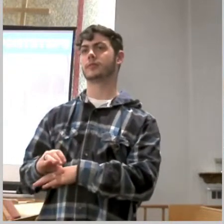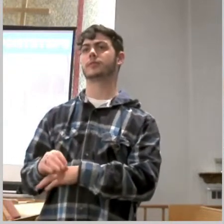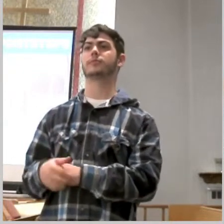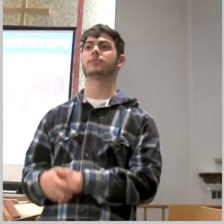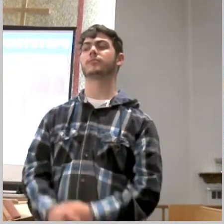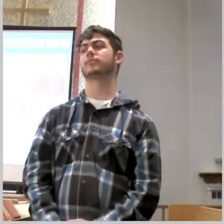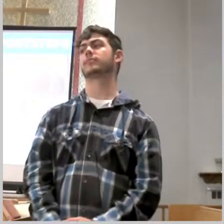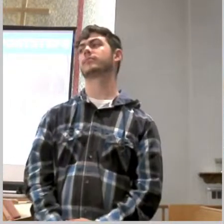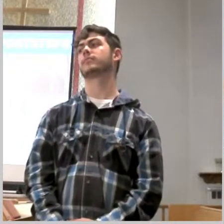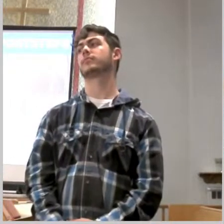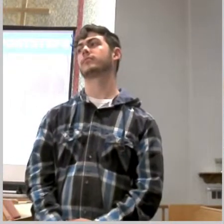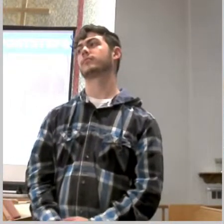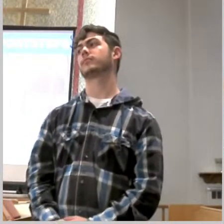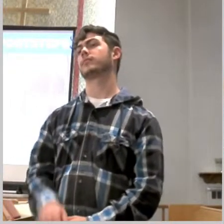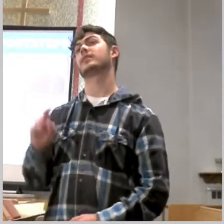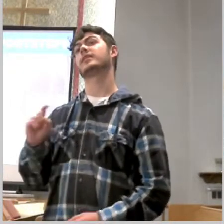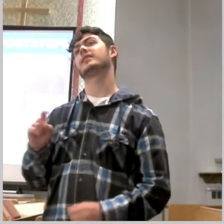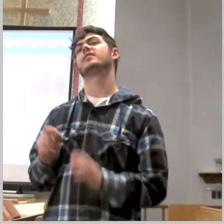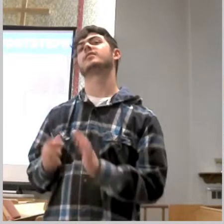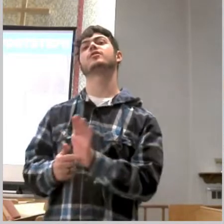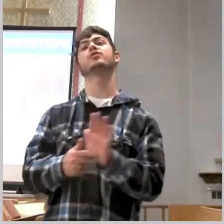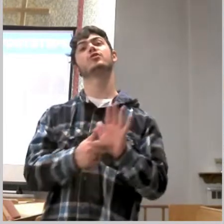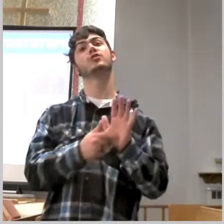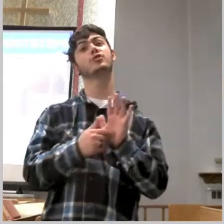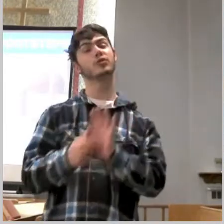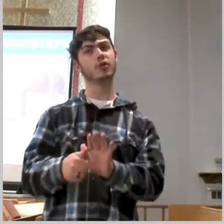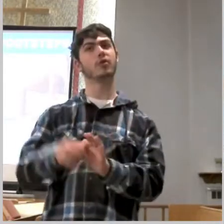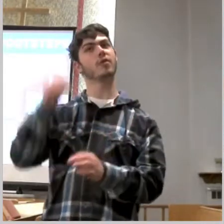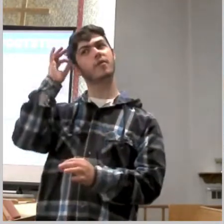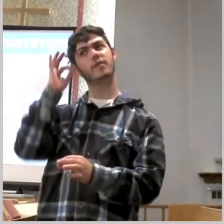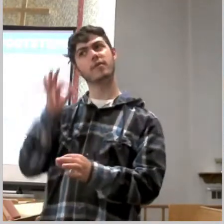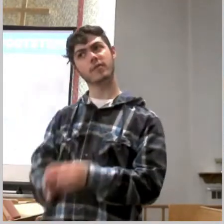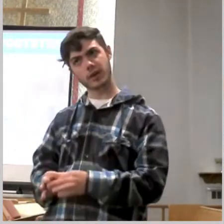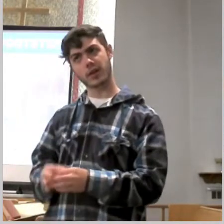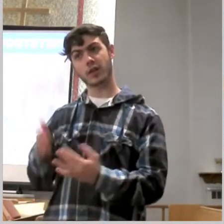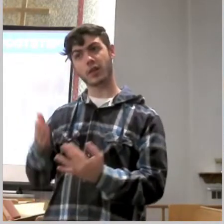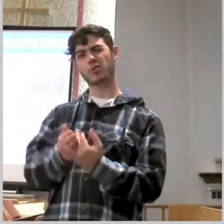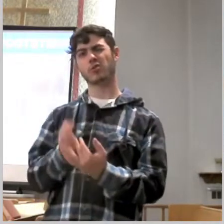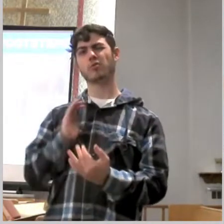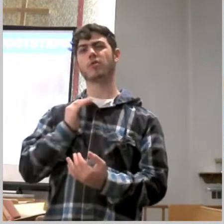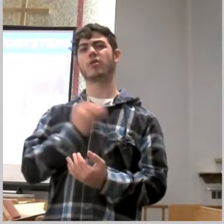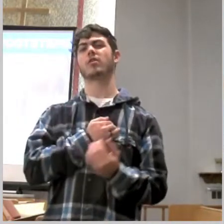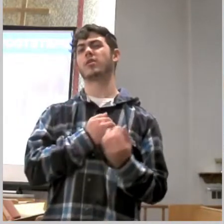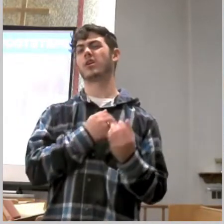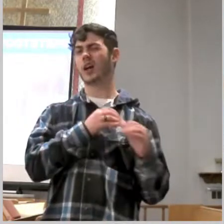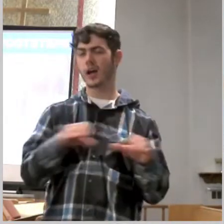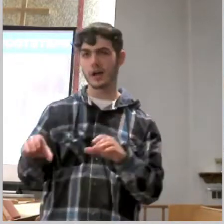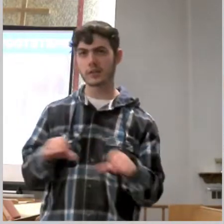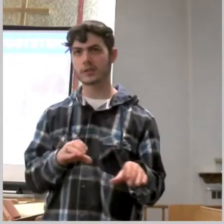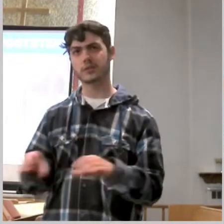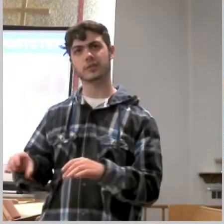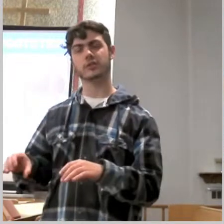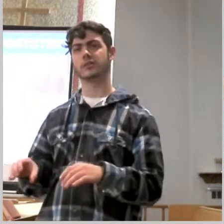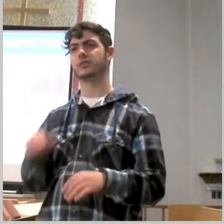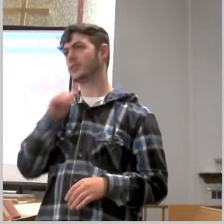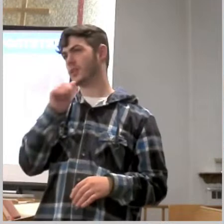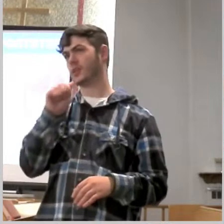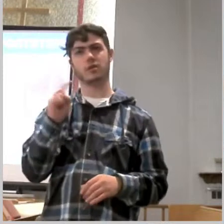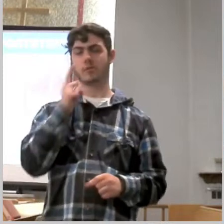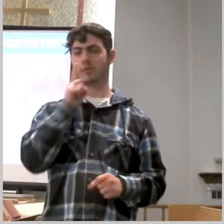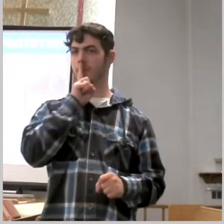intentions with a demonstration and a follow through on this